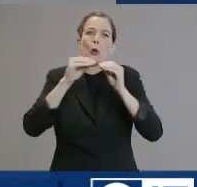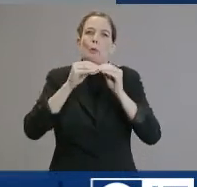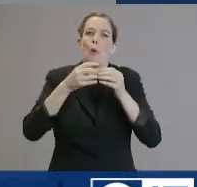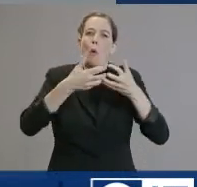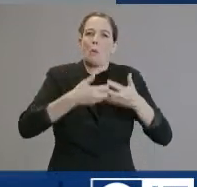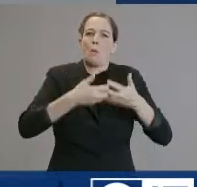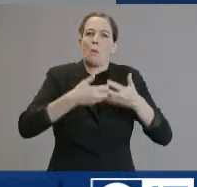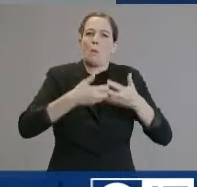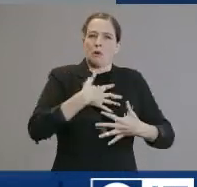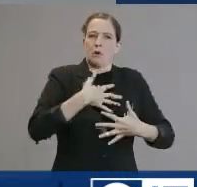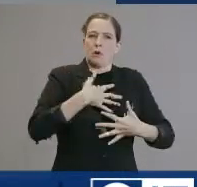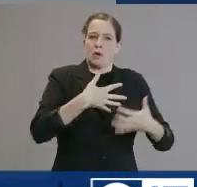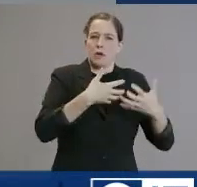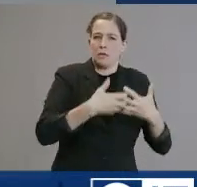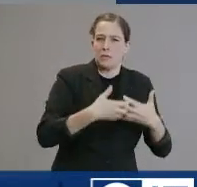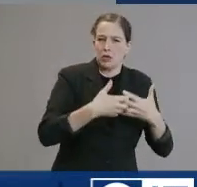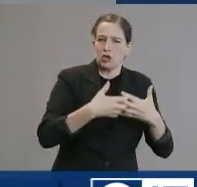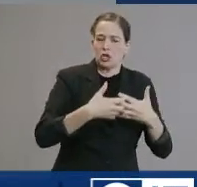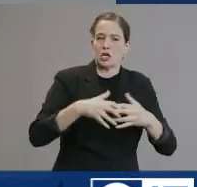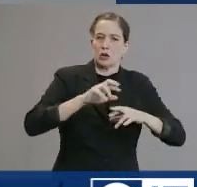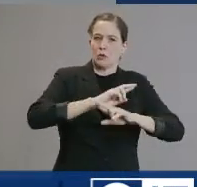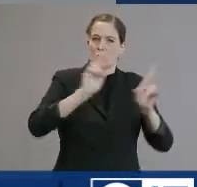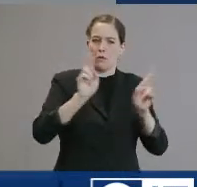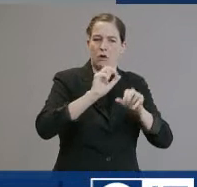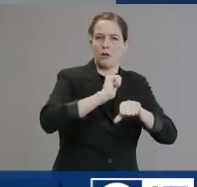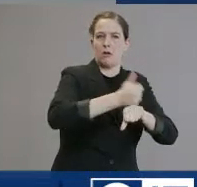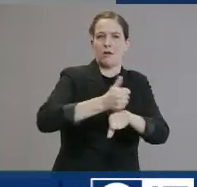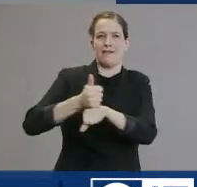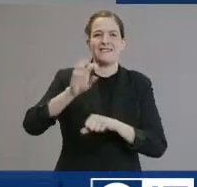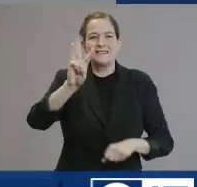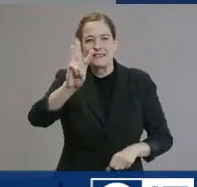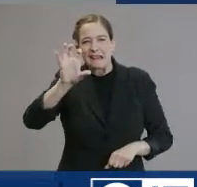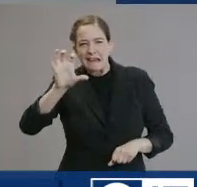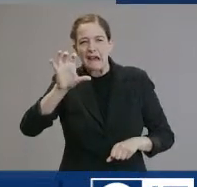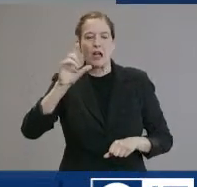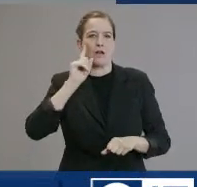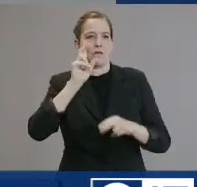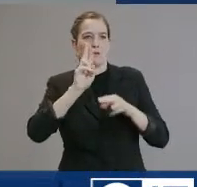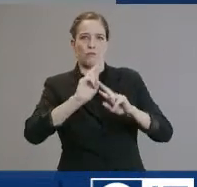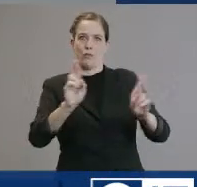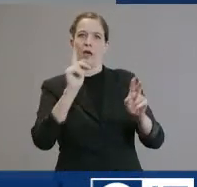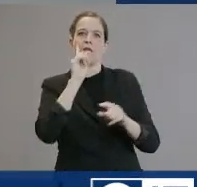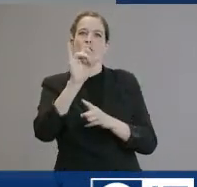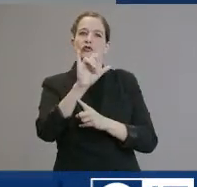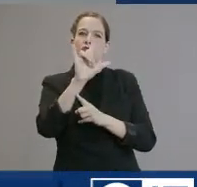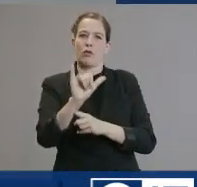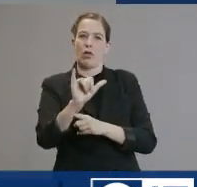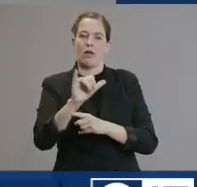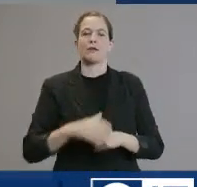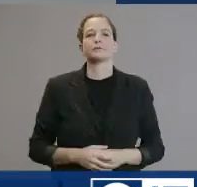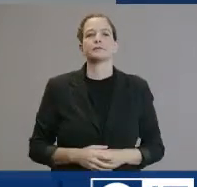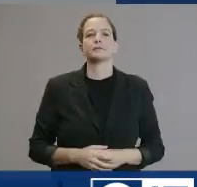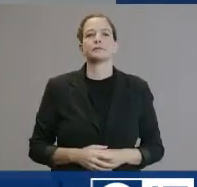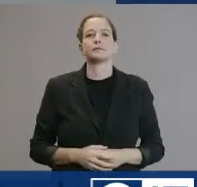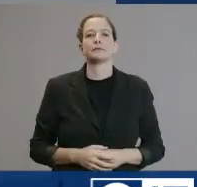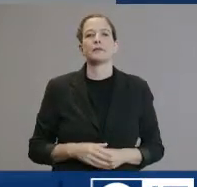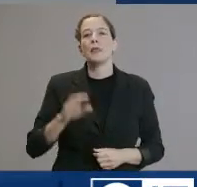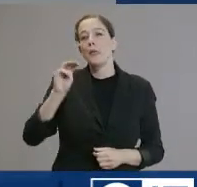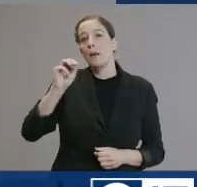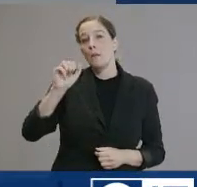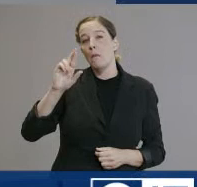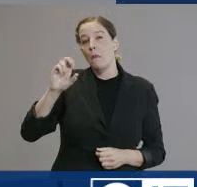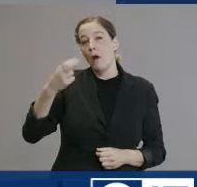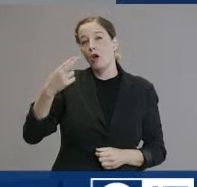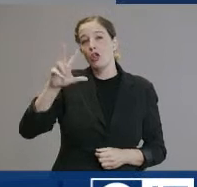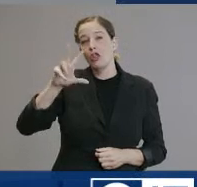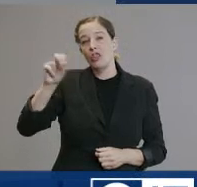July. And the Stay Home, Stay Healthy, Stay Connected order was put forward on March 30th. The